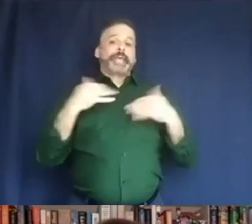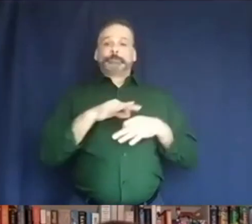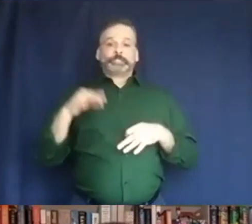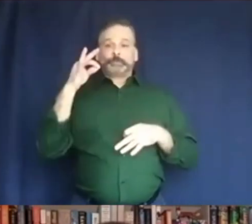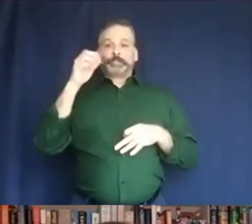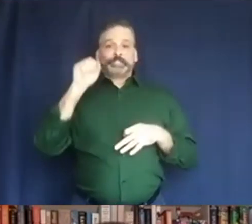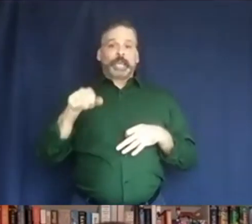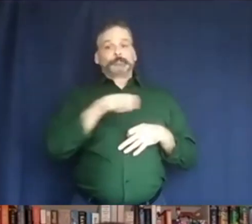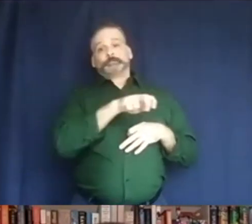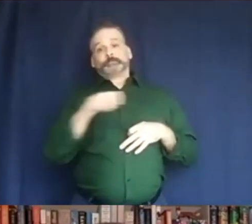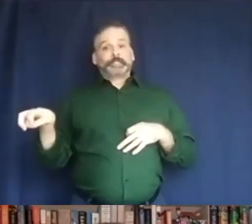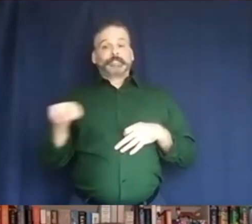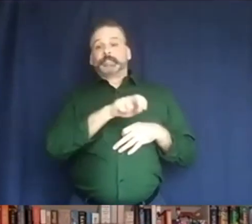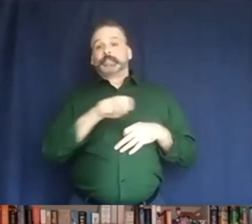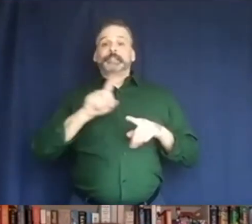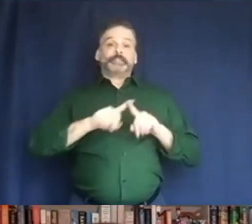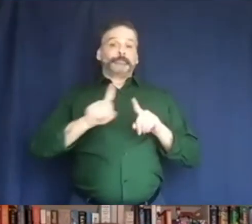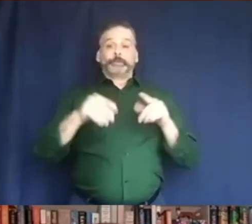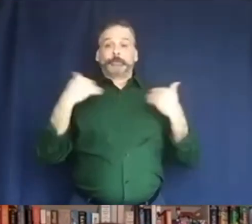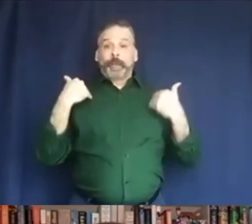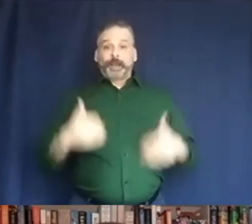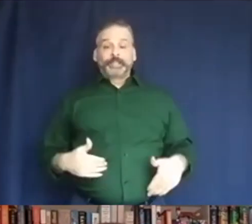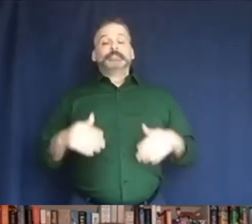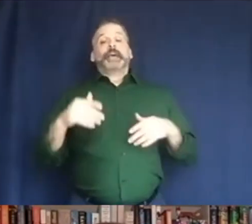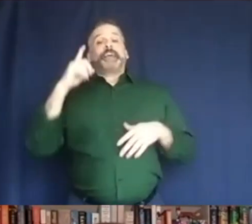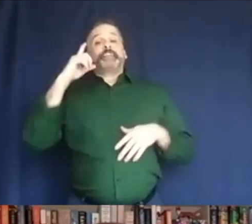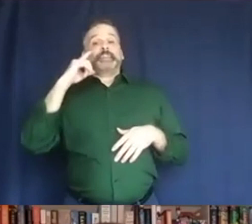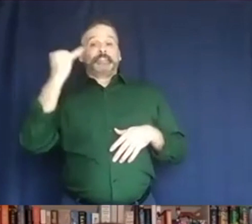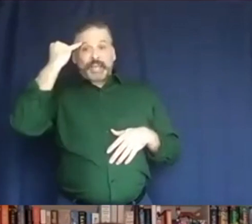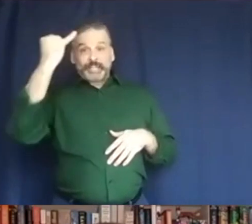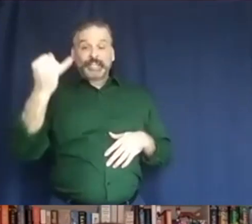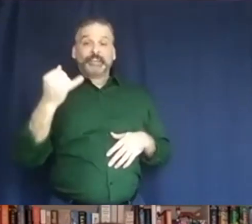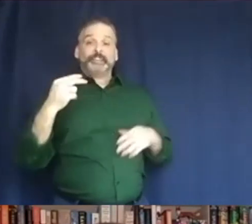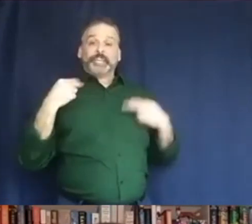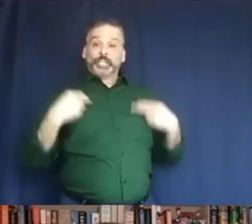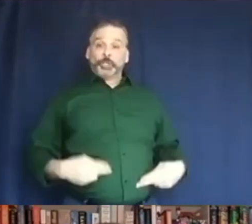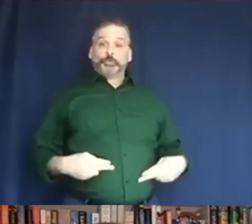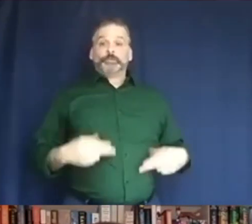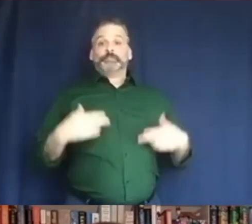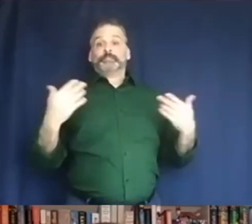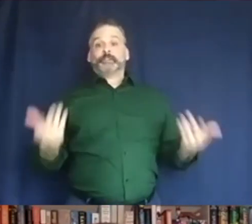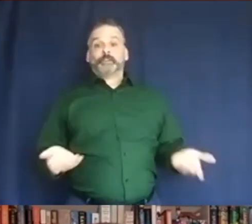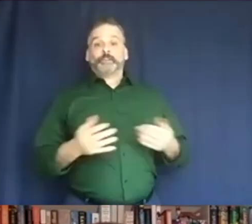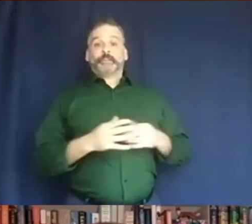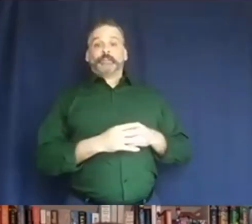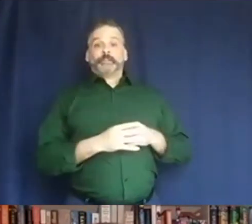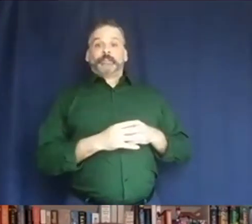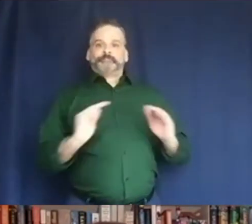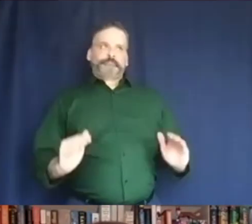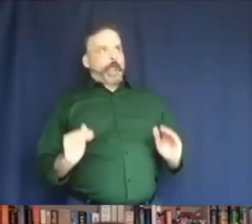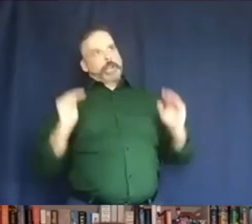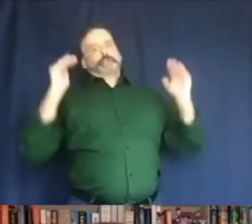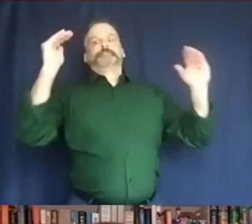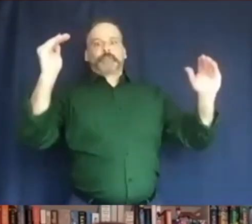of traverse across different bodies. And I think this idea that like humans are, you know, the elevated in some